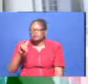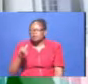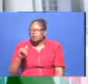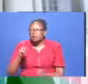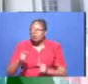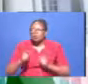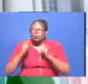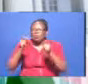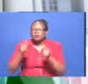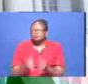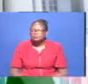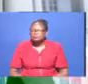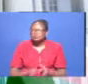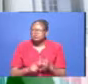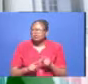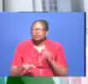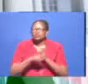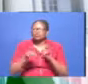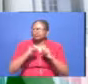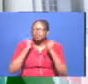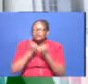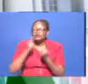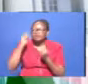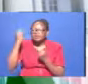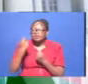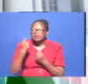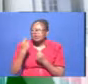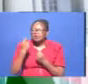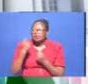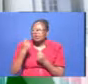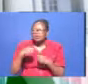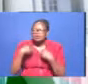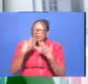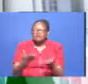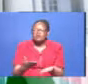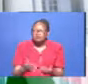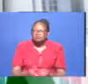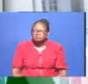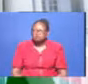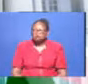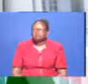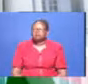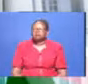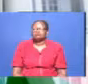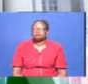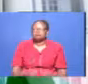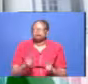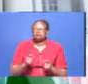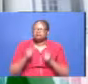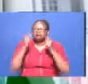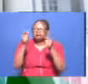same year, the Law Society of Kenya, LSK, awarded Karua the Legal Practitioner's Due Diligence